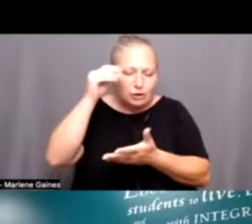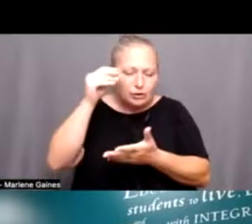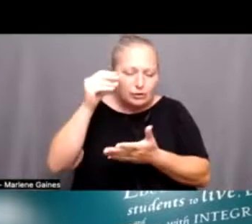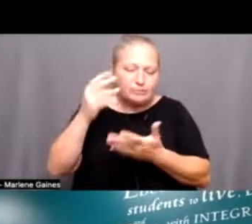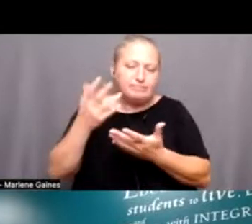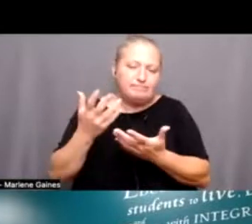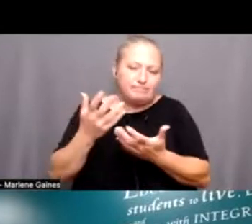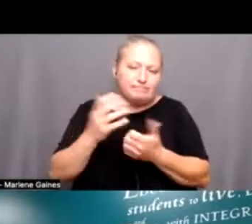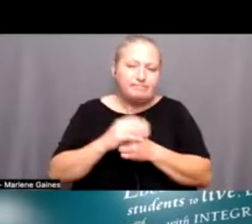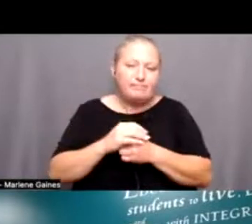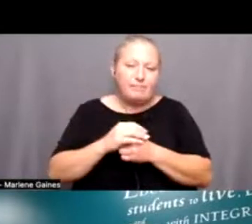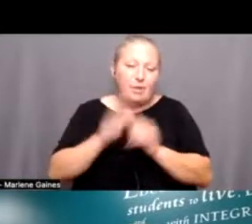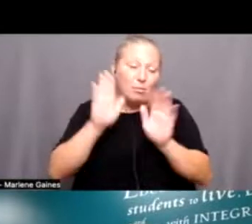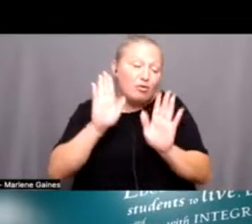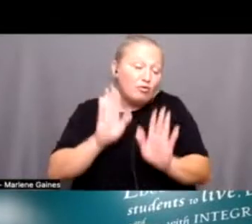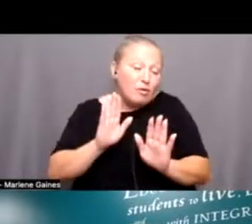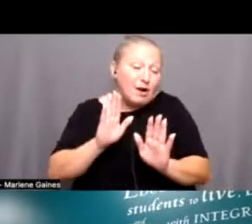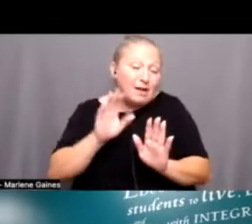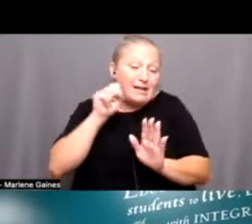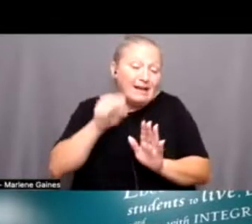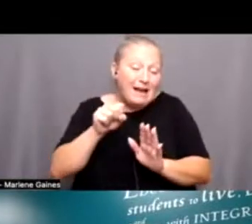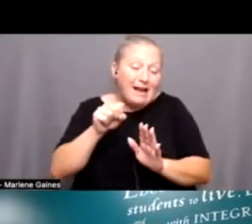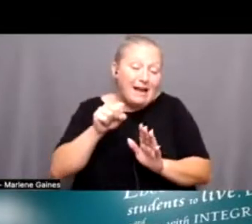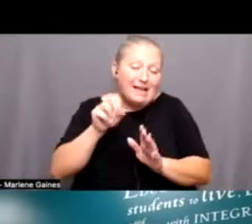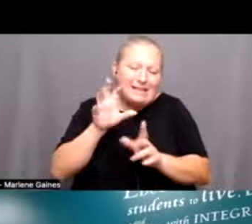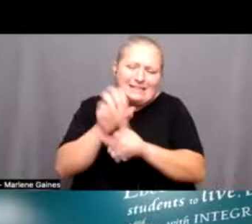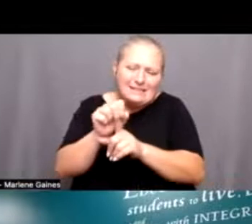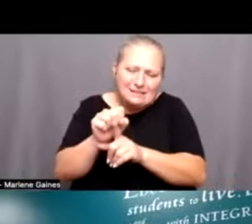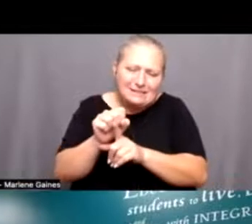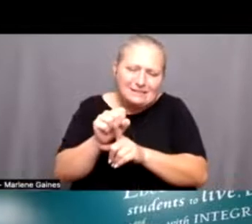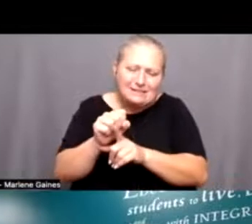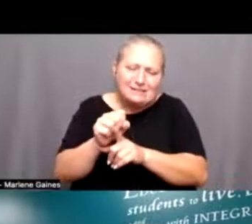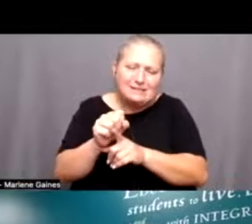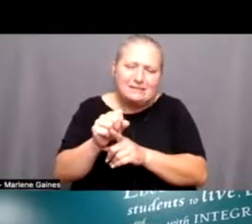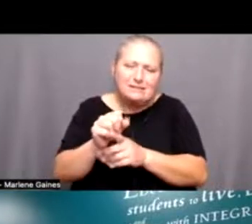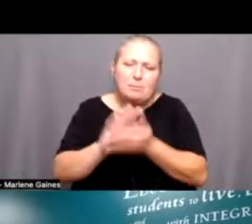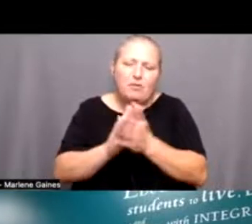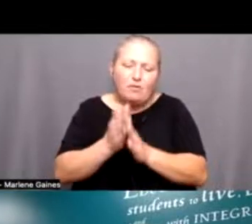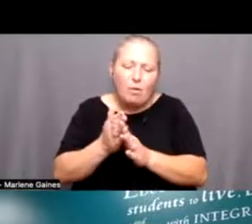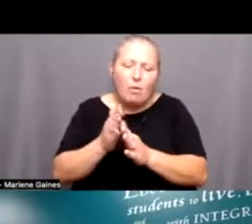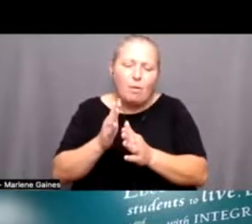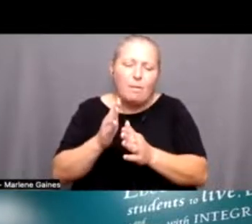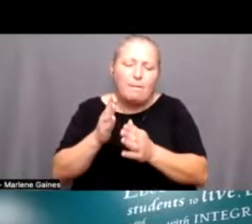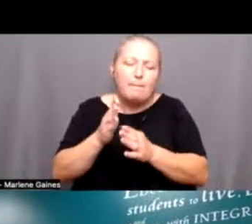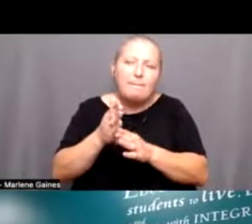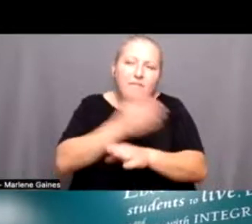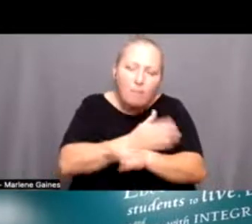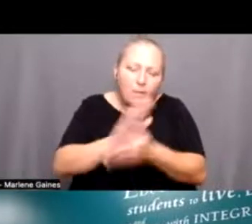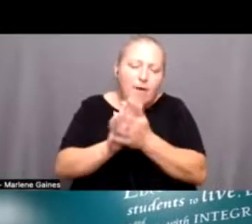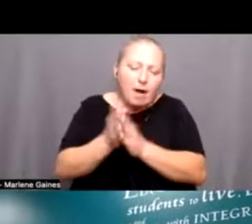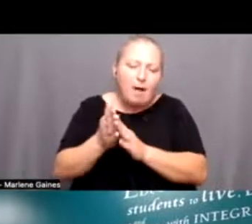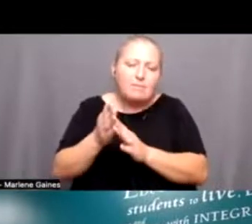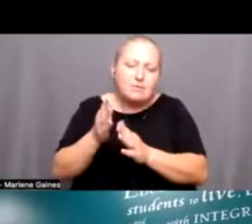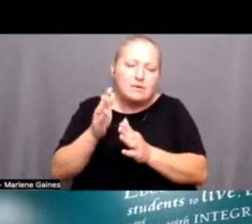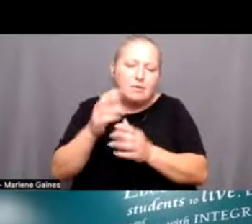And, it'd be great to be able to nip that in the bud and catch that before it becomes an academic problem.